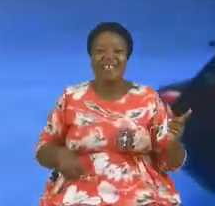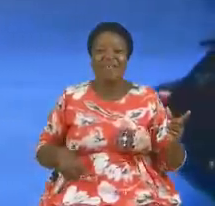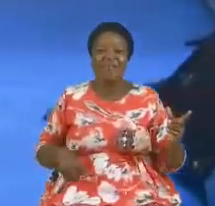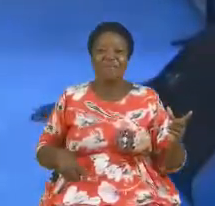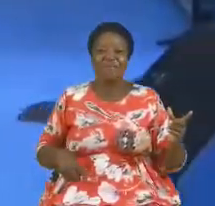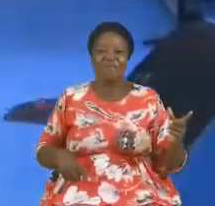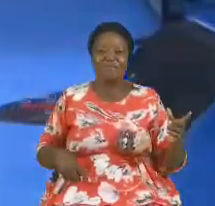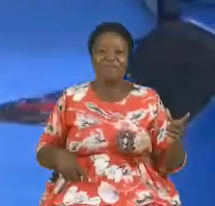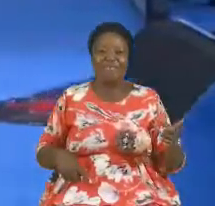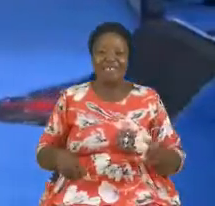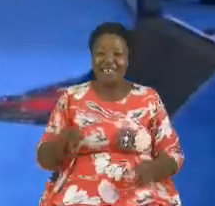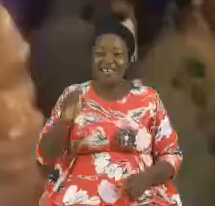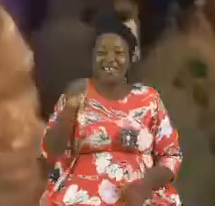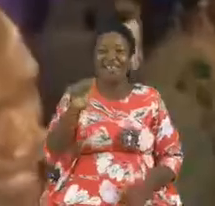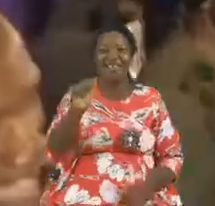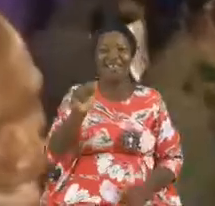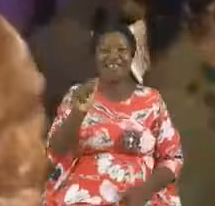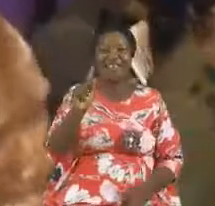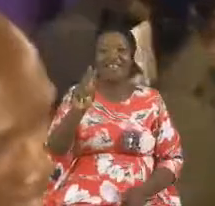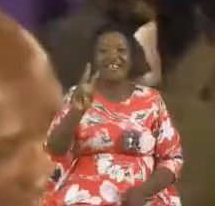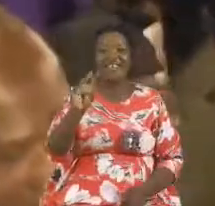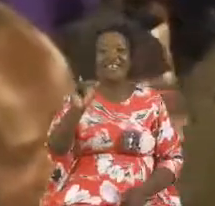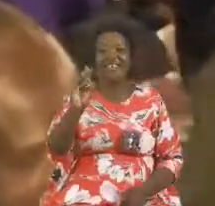Praise the Lord.